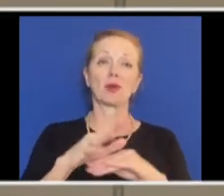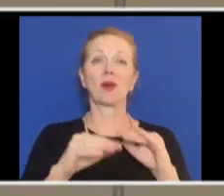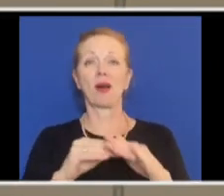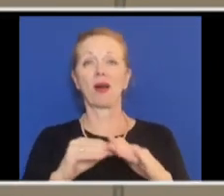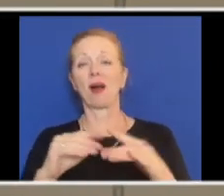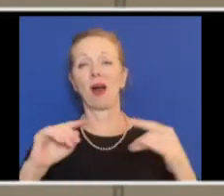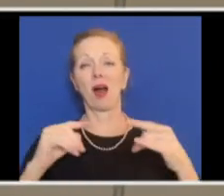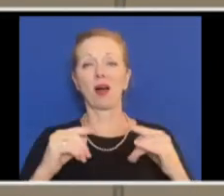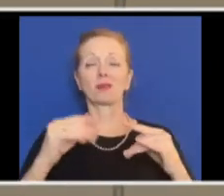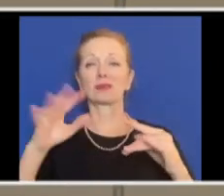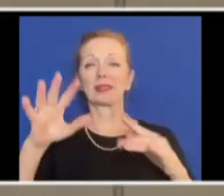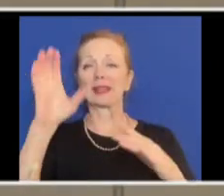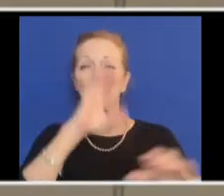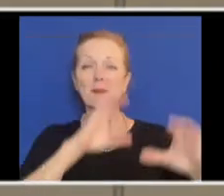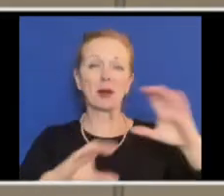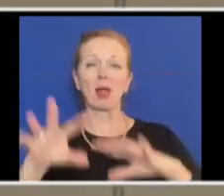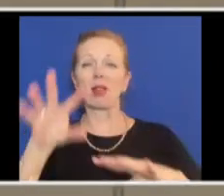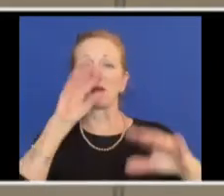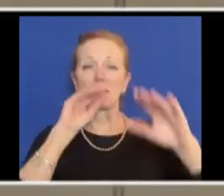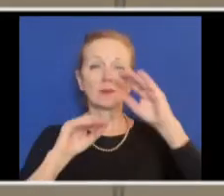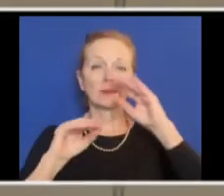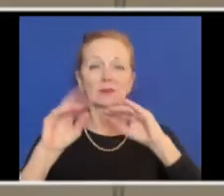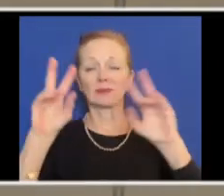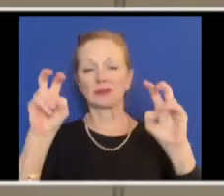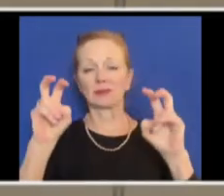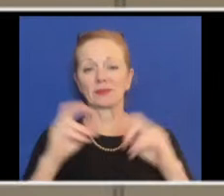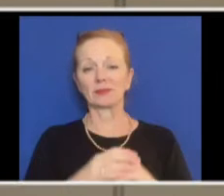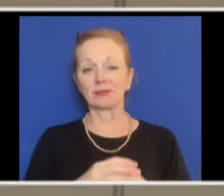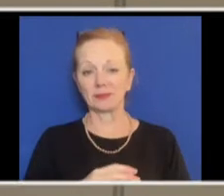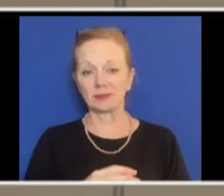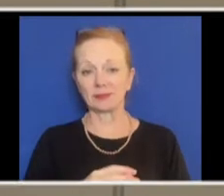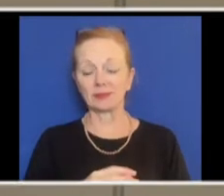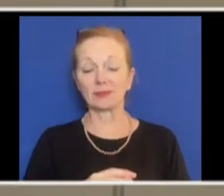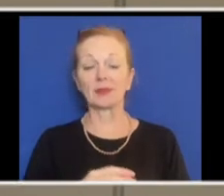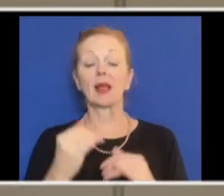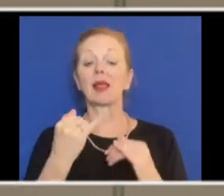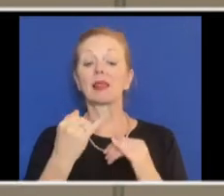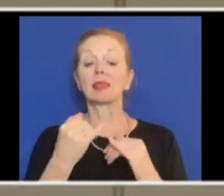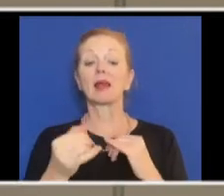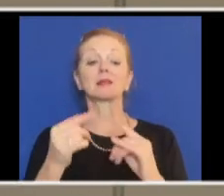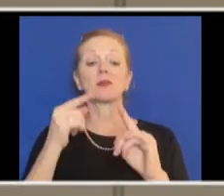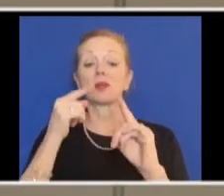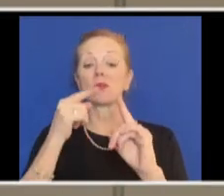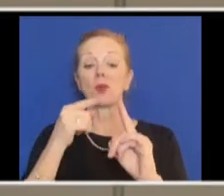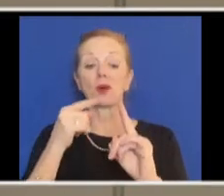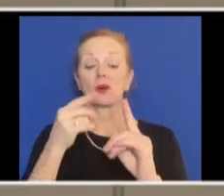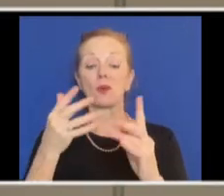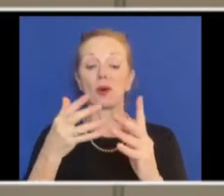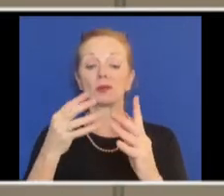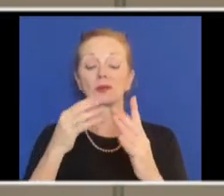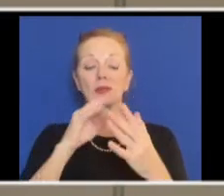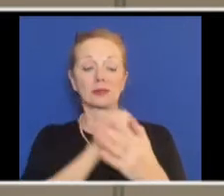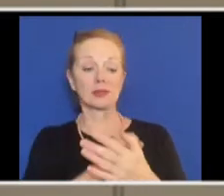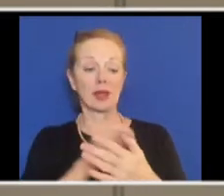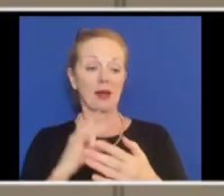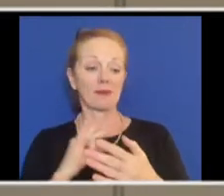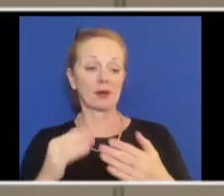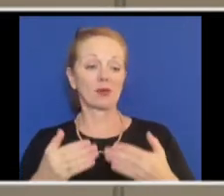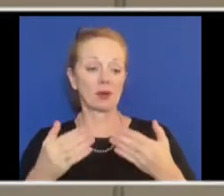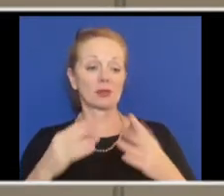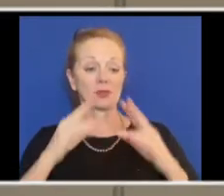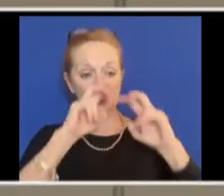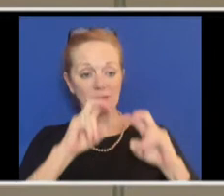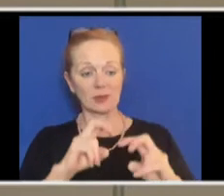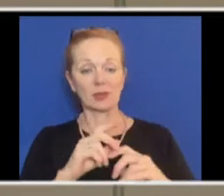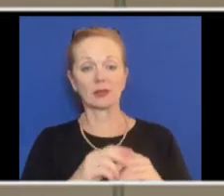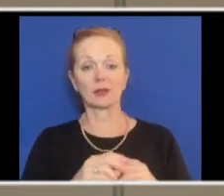contaminants unquote the last bullet point outlined in the staff recommendations section of the final staff analysis is